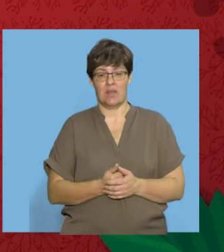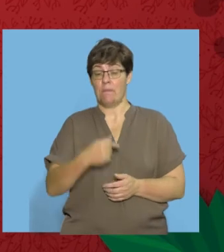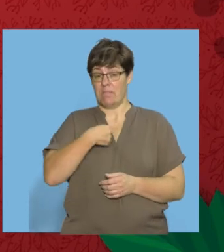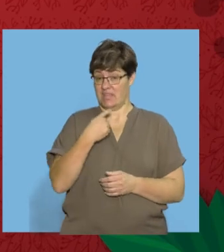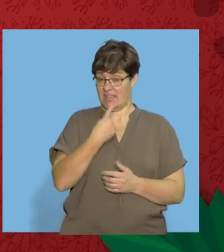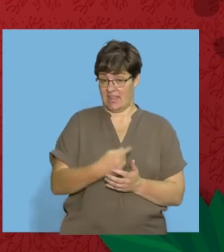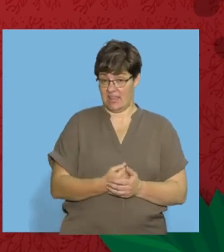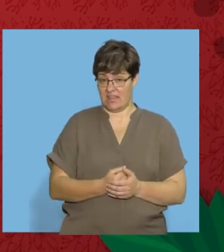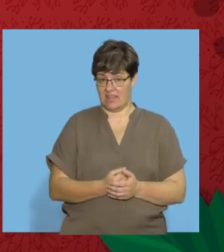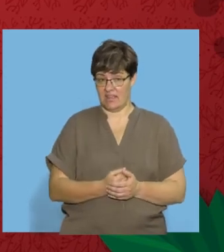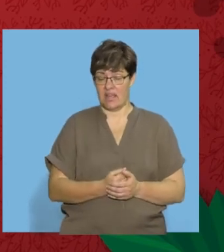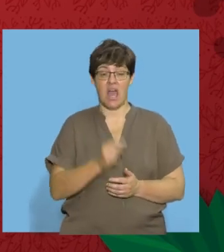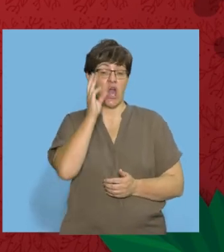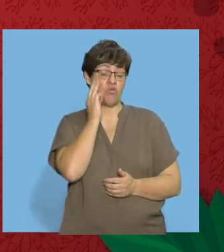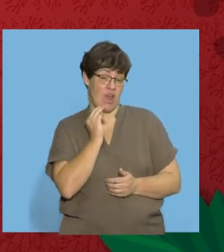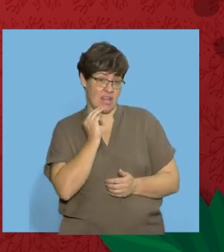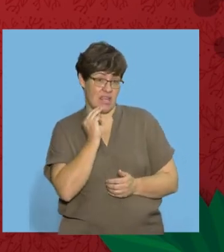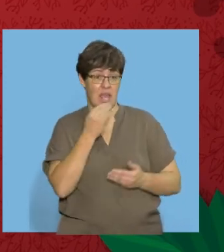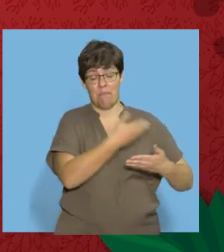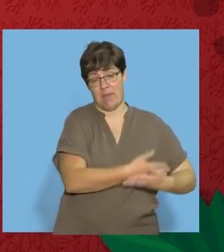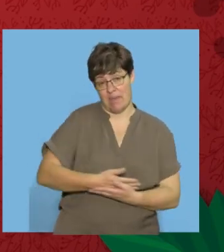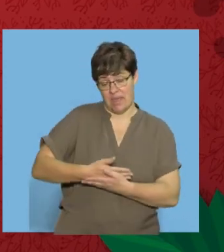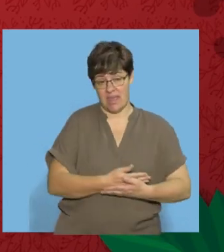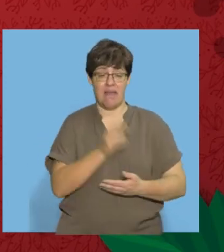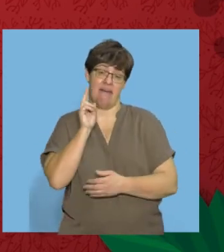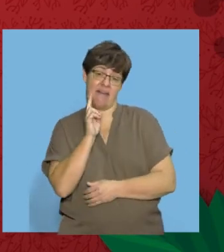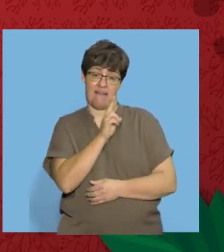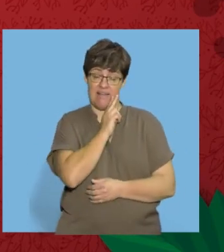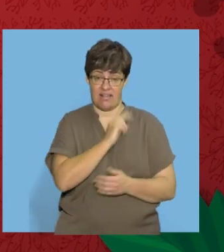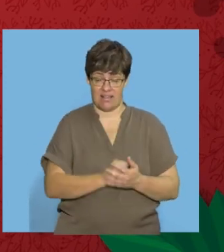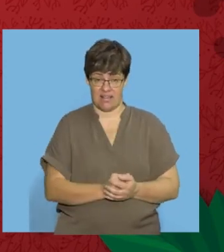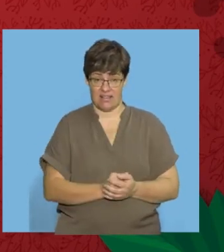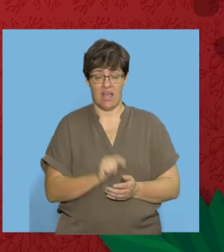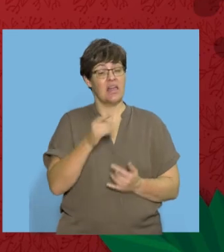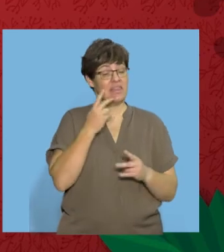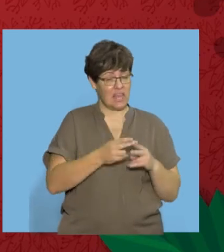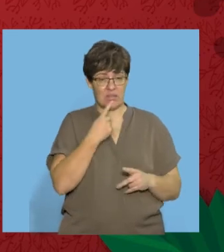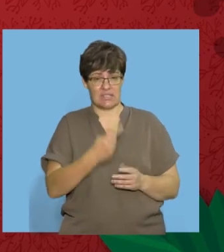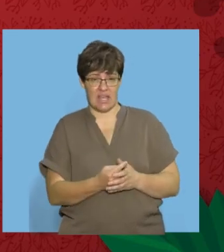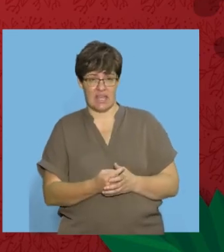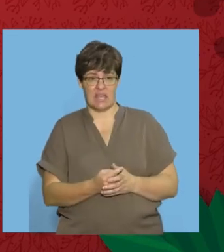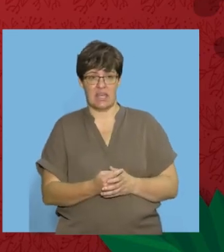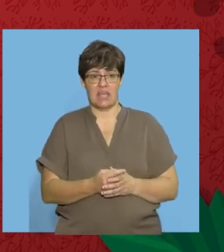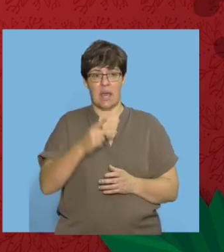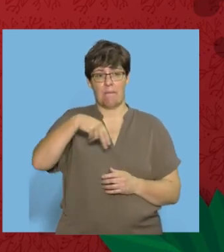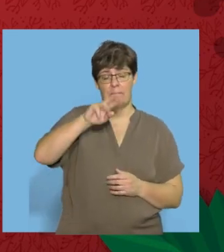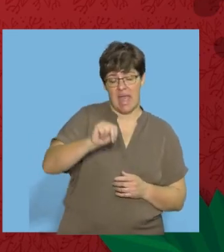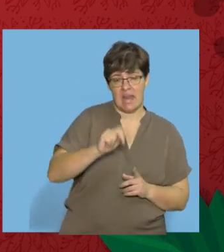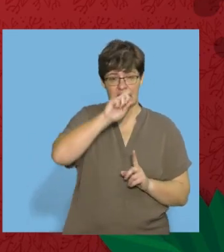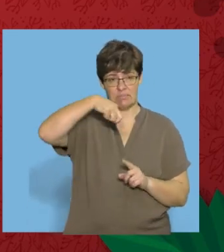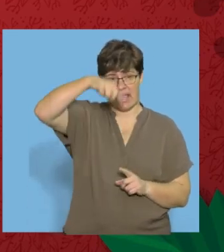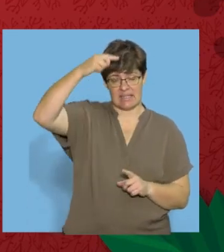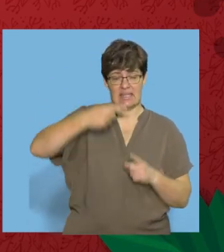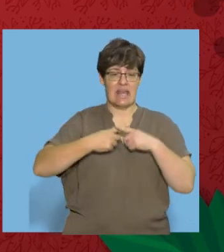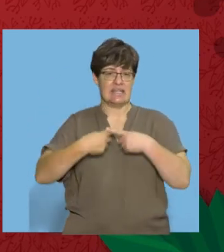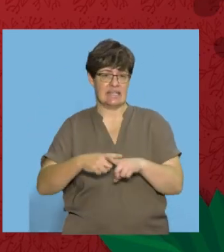Granny, Baby, Uncle. Then I say, Pan, Spaghetti, Knitting Needles.